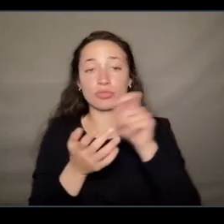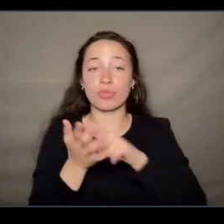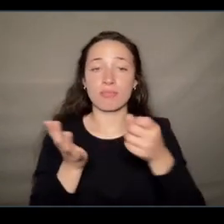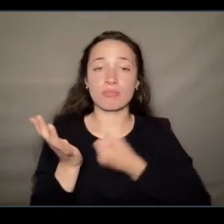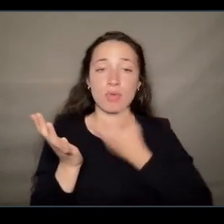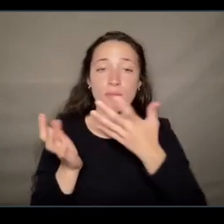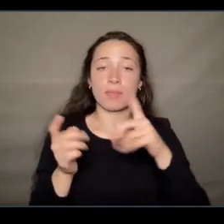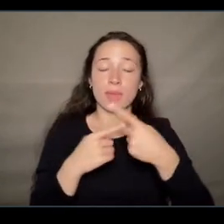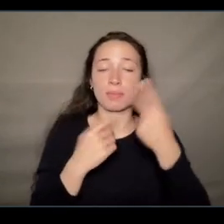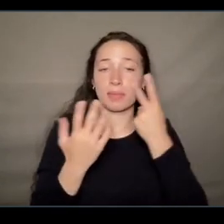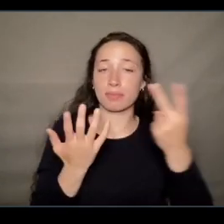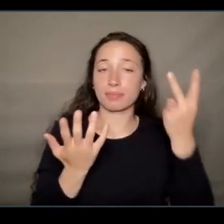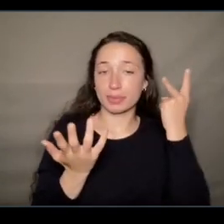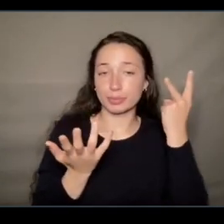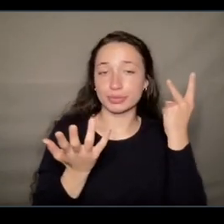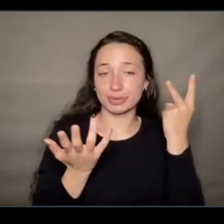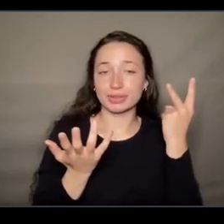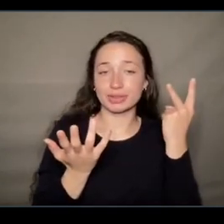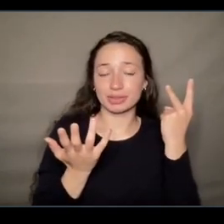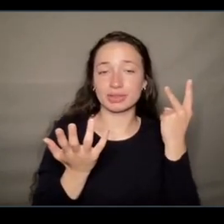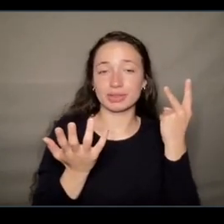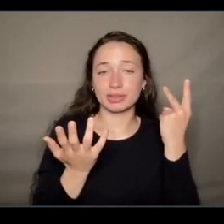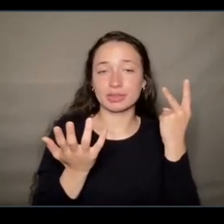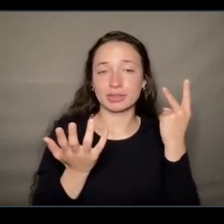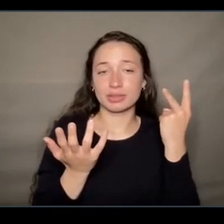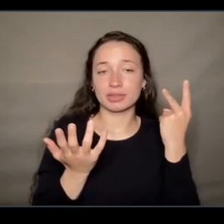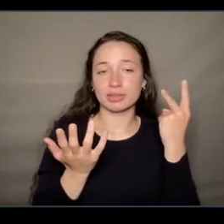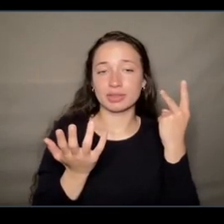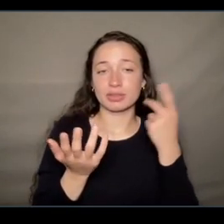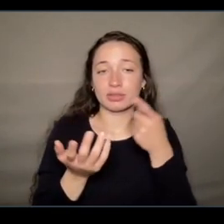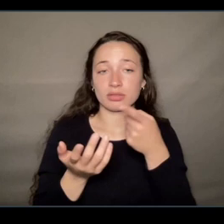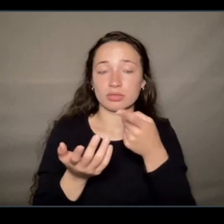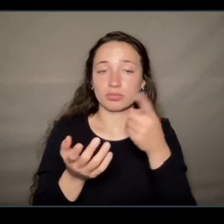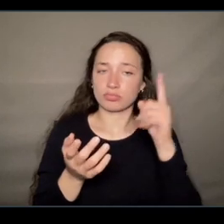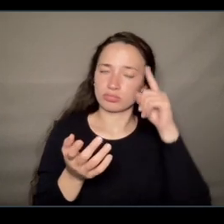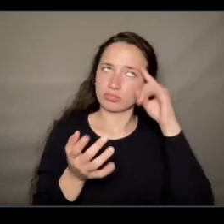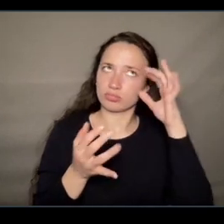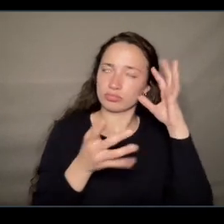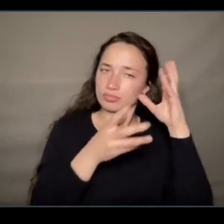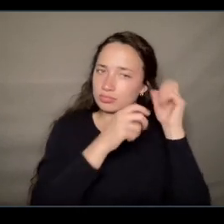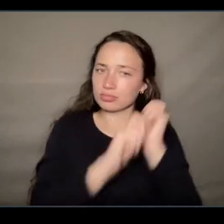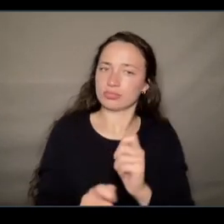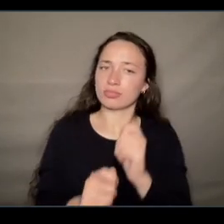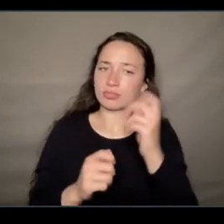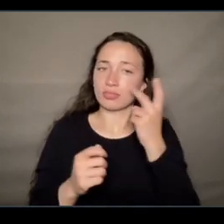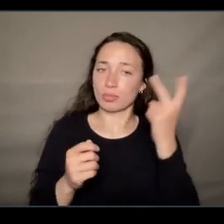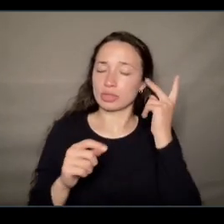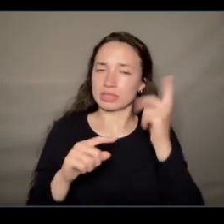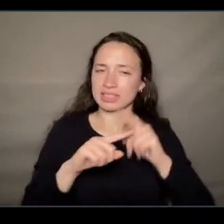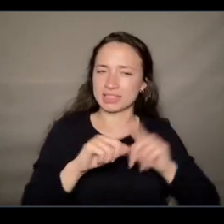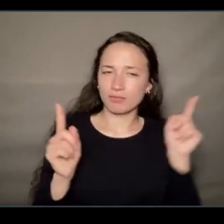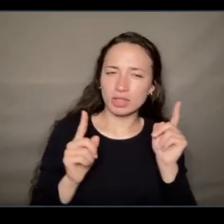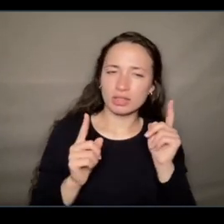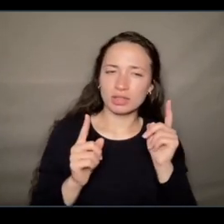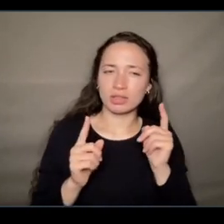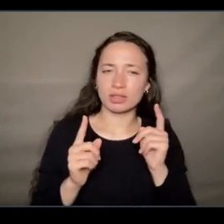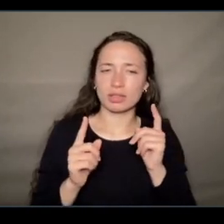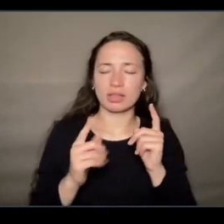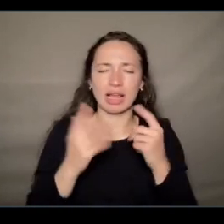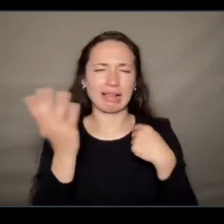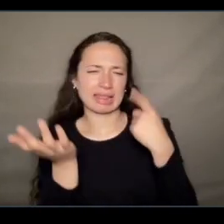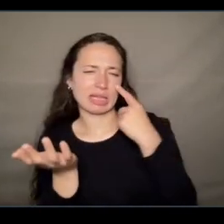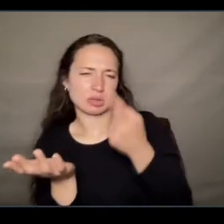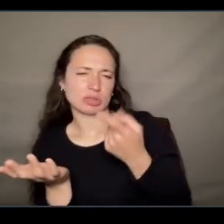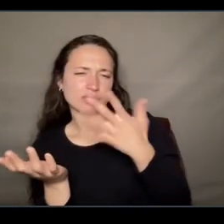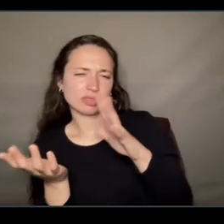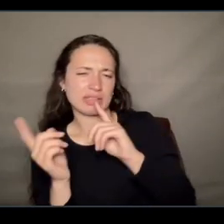Melissa was asking along that lines, when you write a poem about a memory, do you then recollect the memory differently? And I think you just